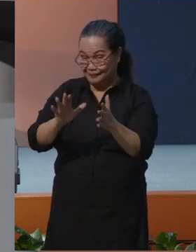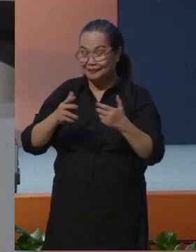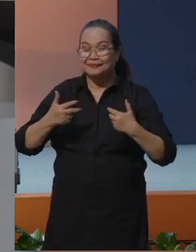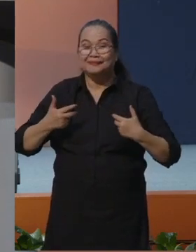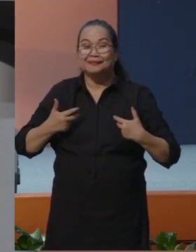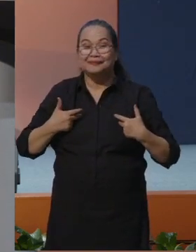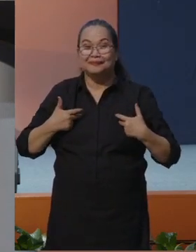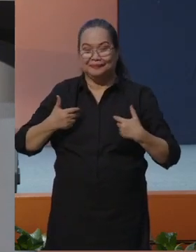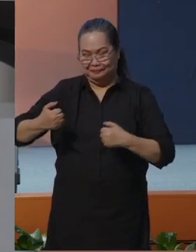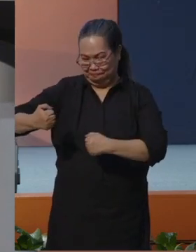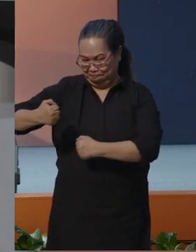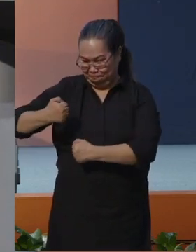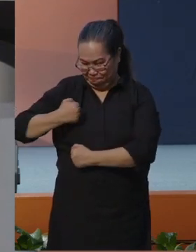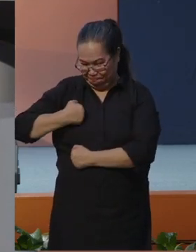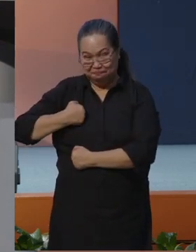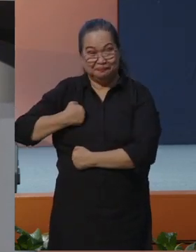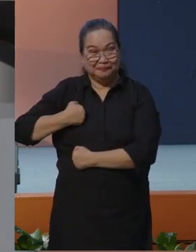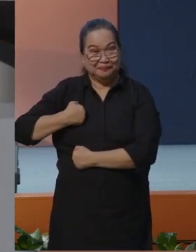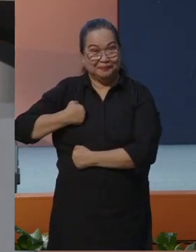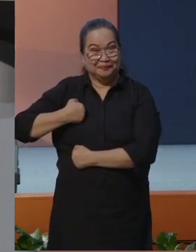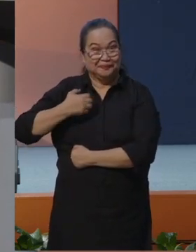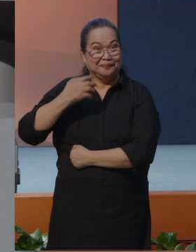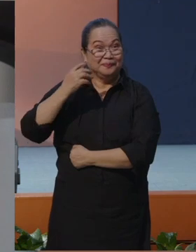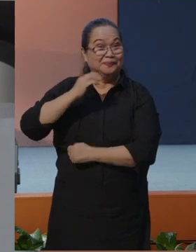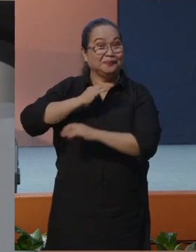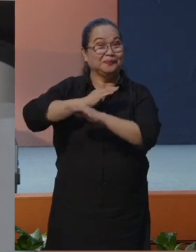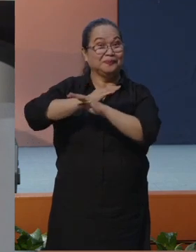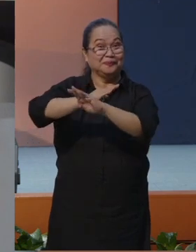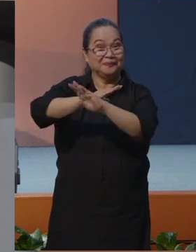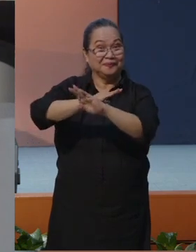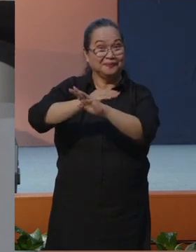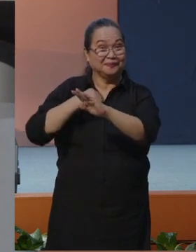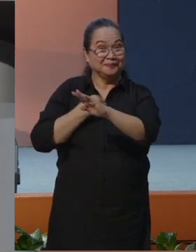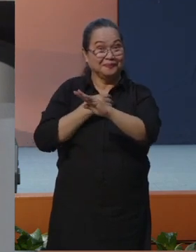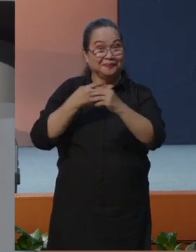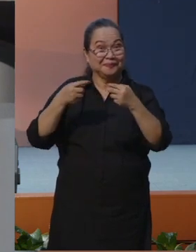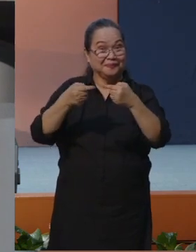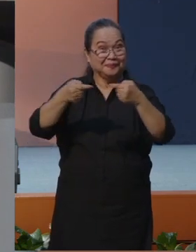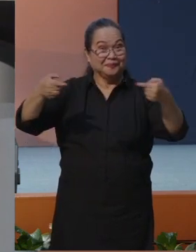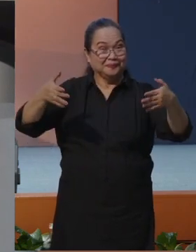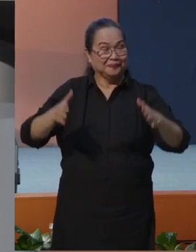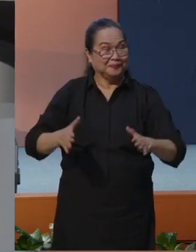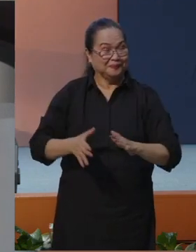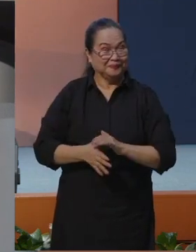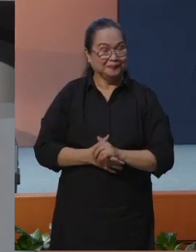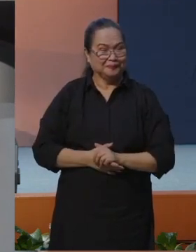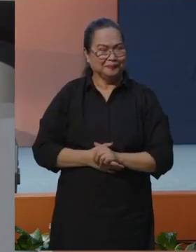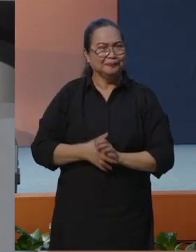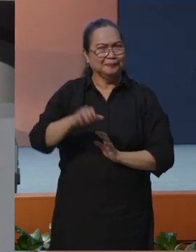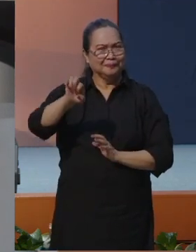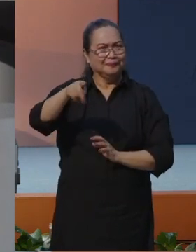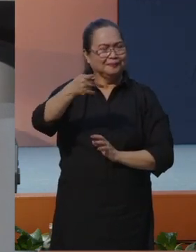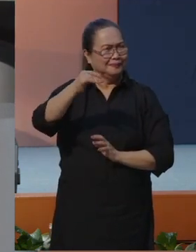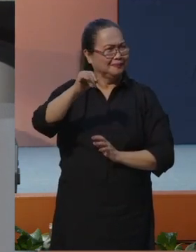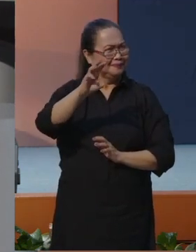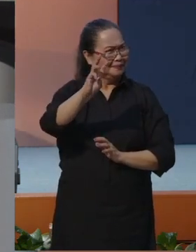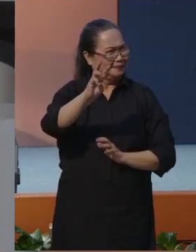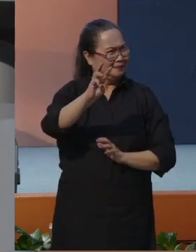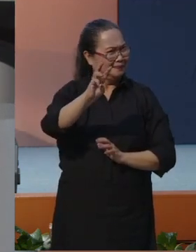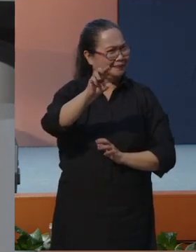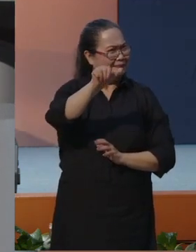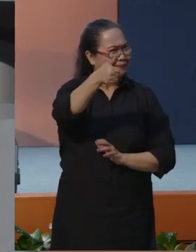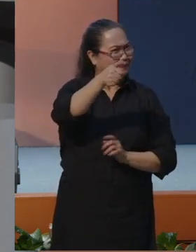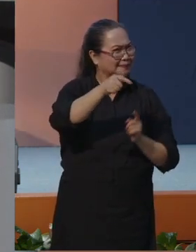merong armor sa ating pakikibaka sa ating kaaway. Nasa Ephesians 6, 10 to